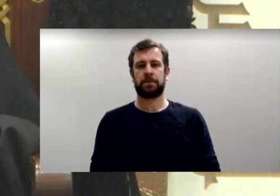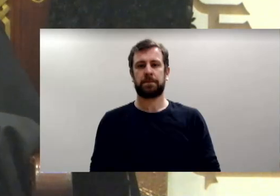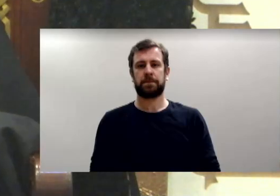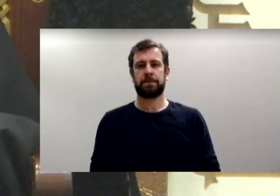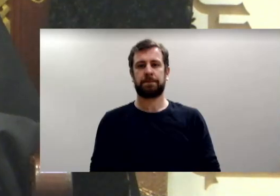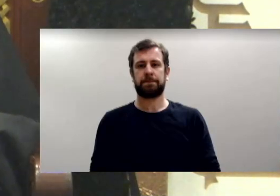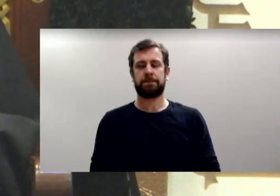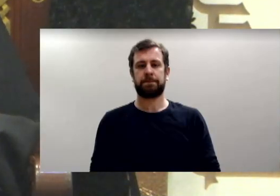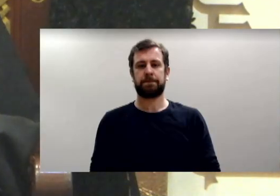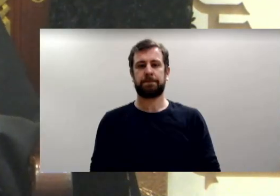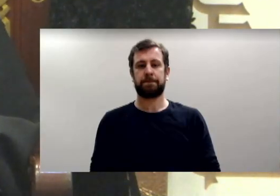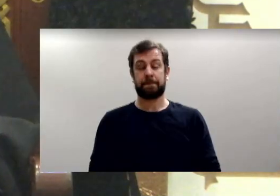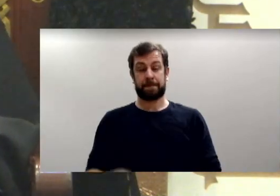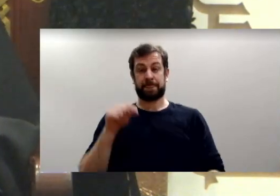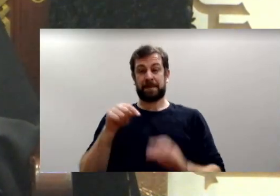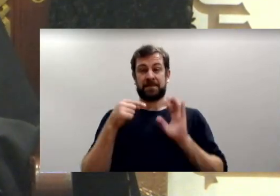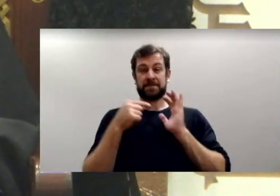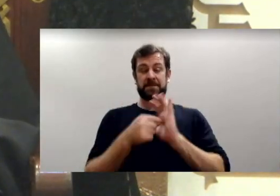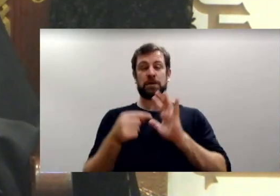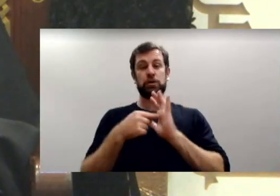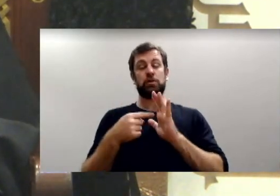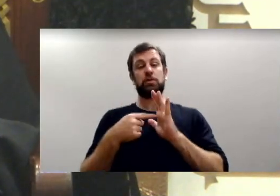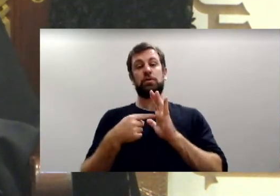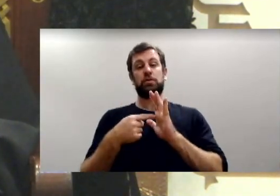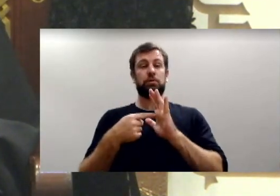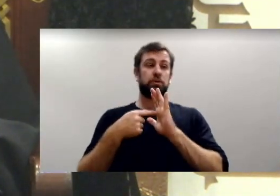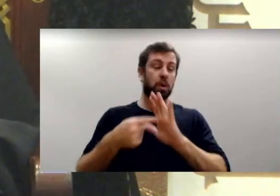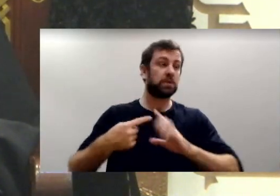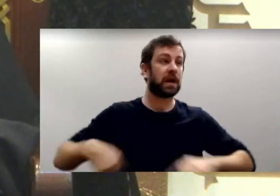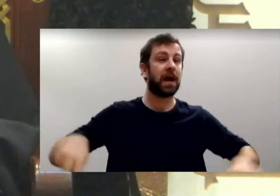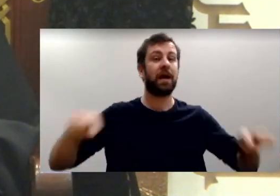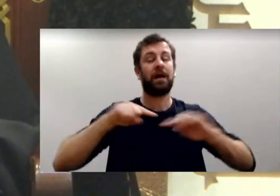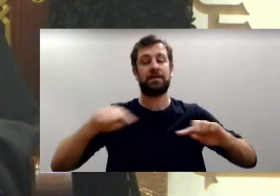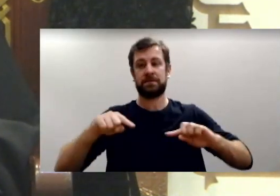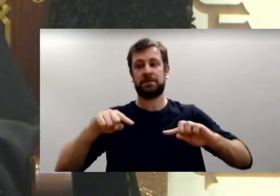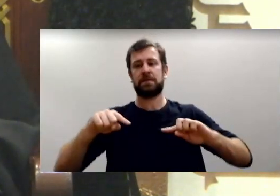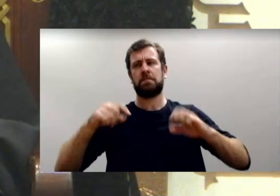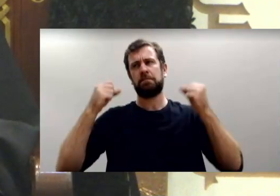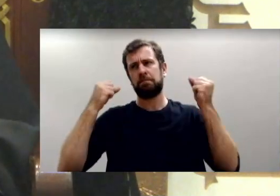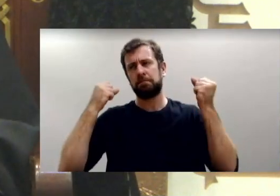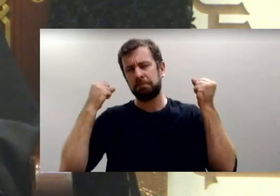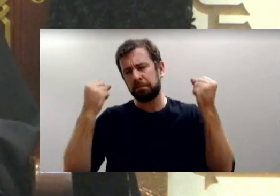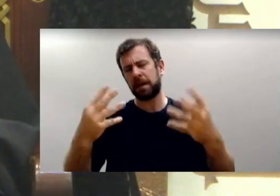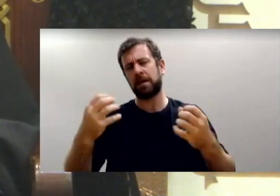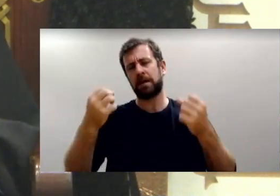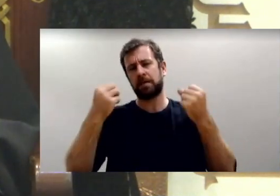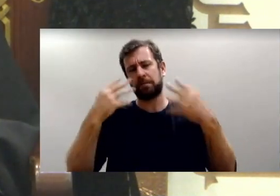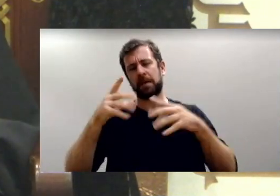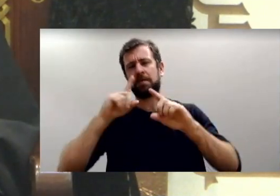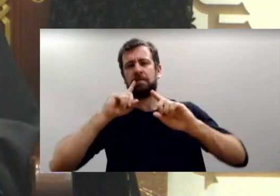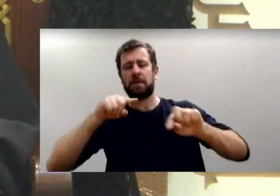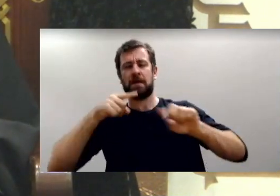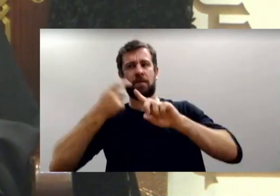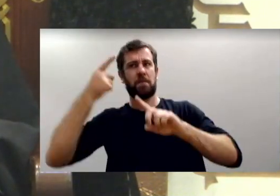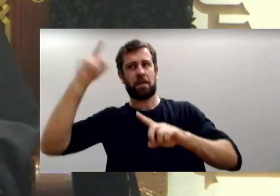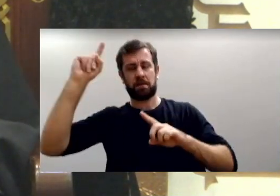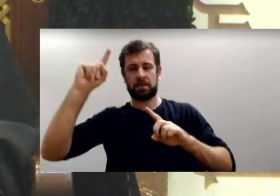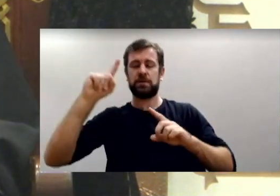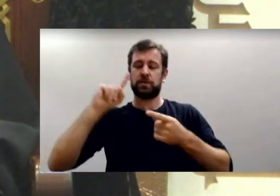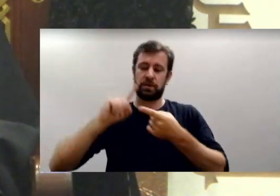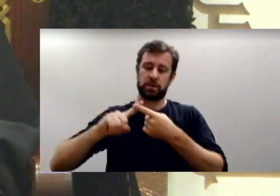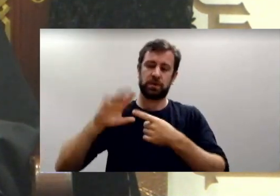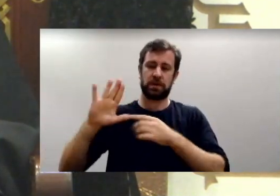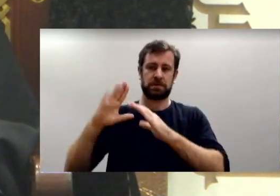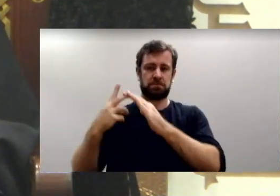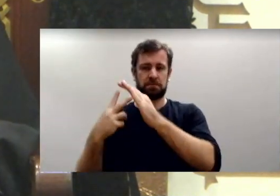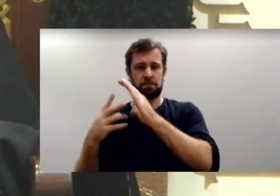This example shows that there were many, many commandments given by Allah subhanahu wa ta'ala to his Rasul,